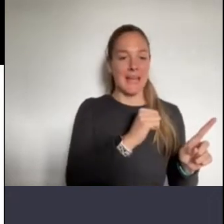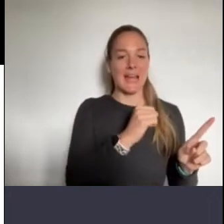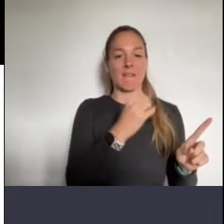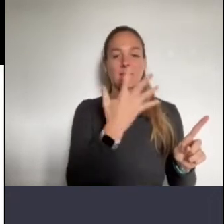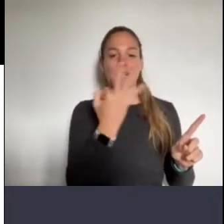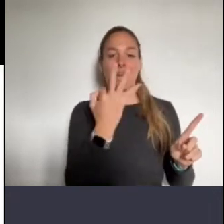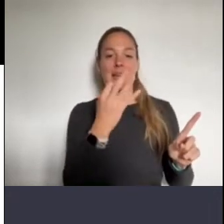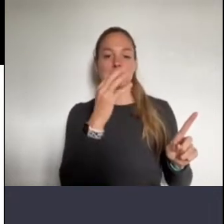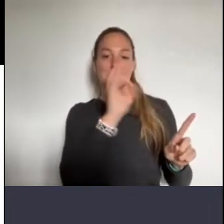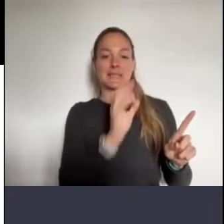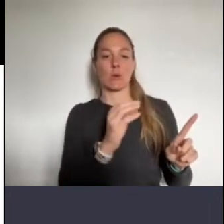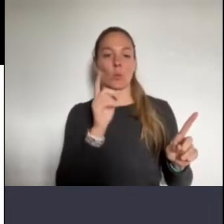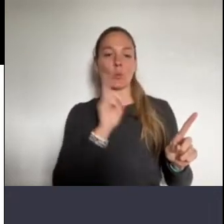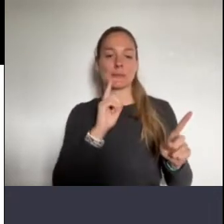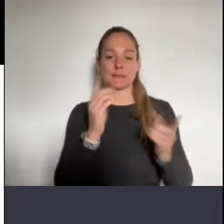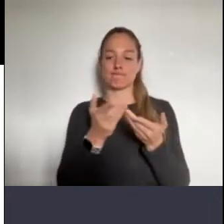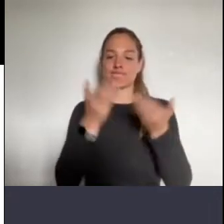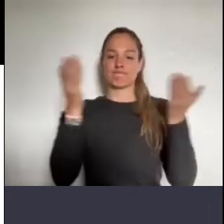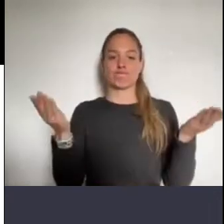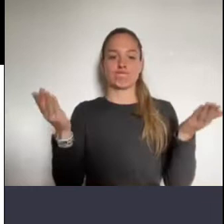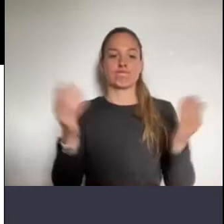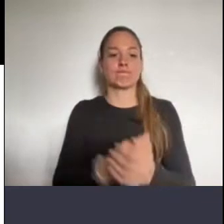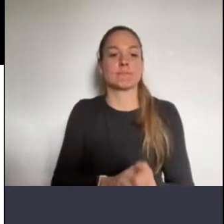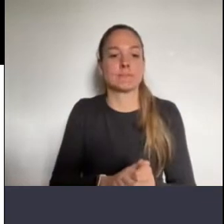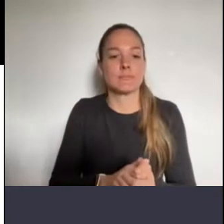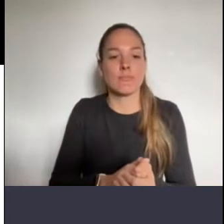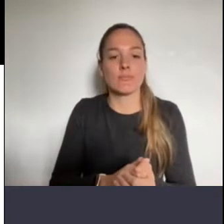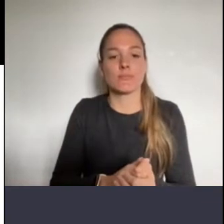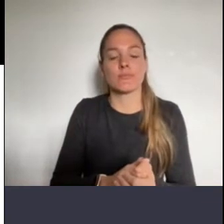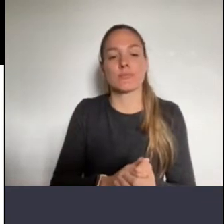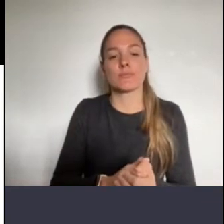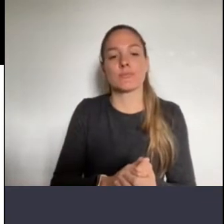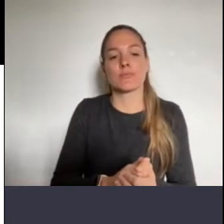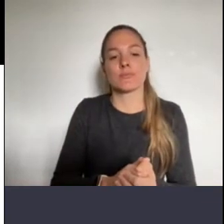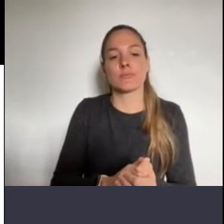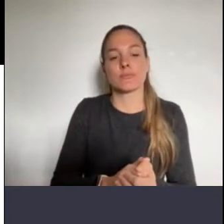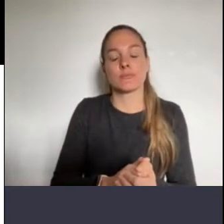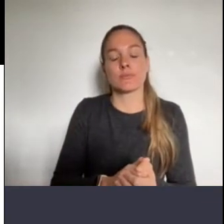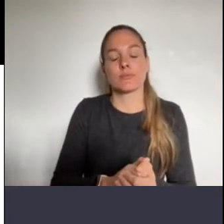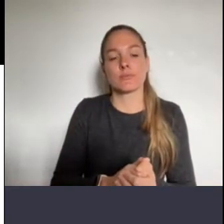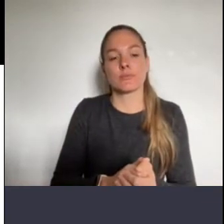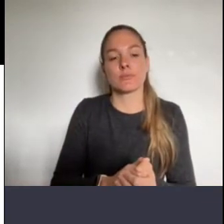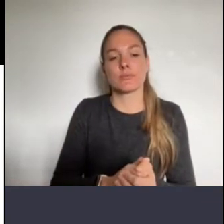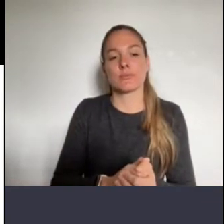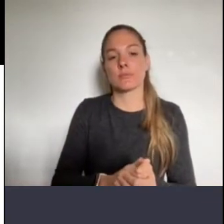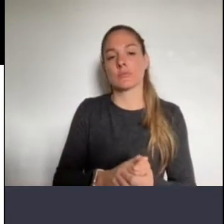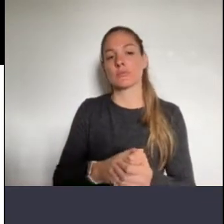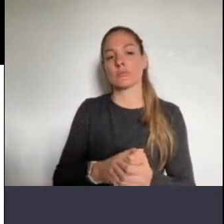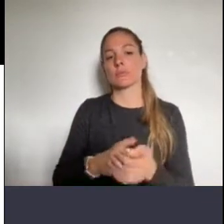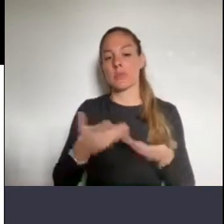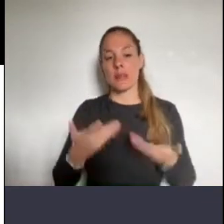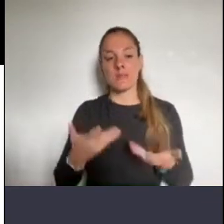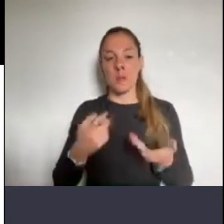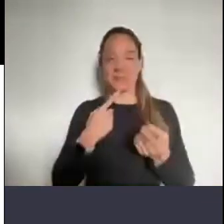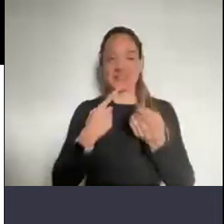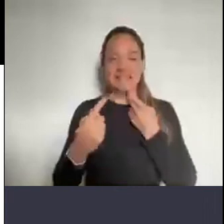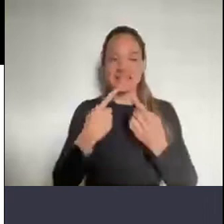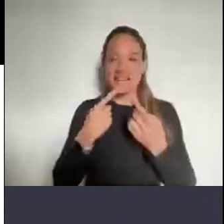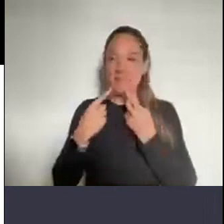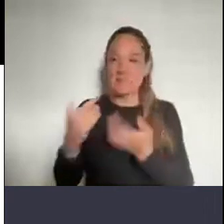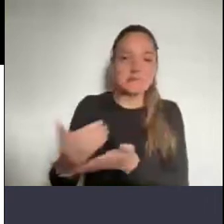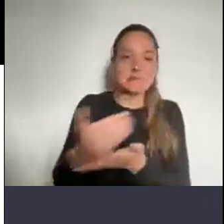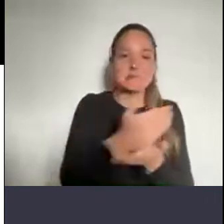women. It needs to be said at this point that there is a limited data to understand the knowledge of